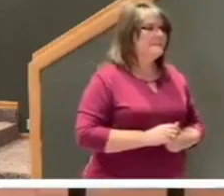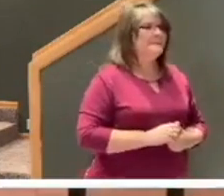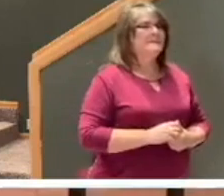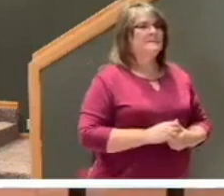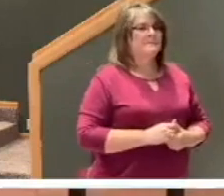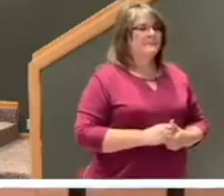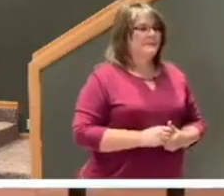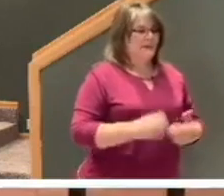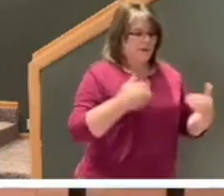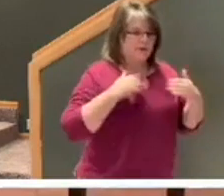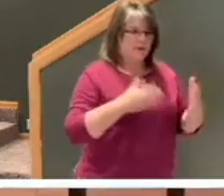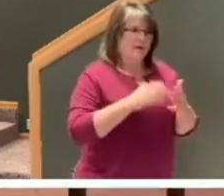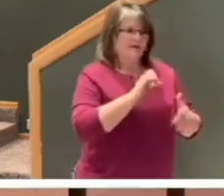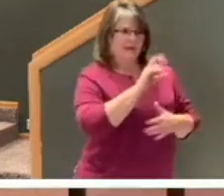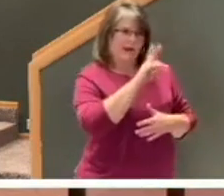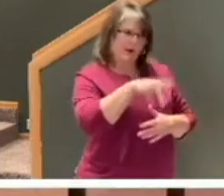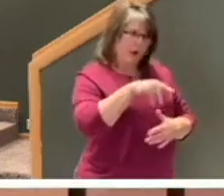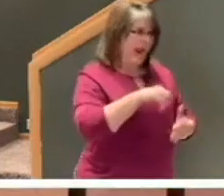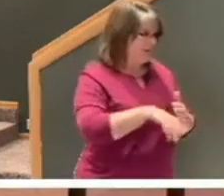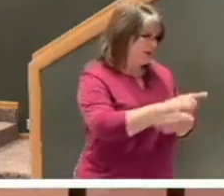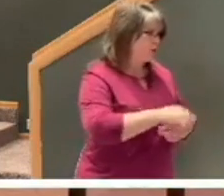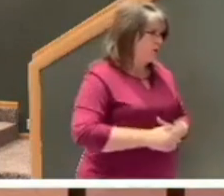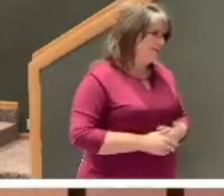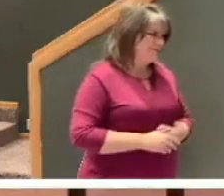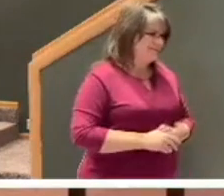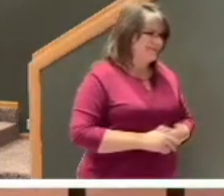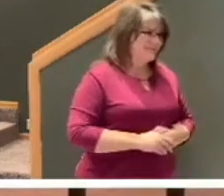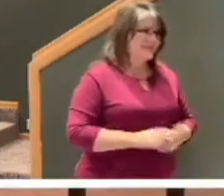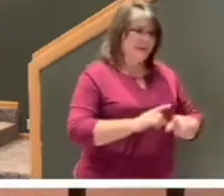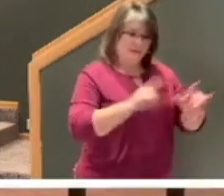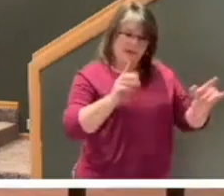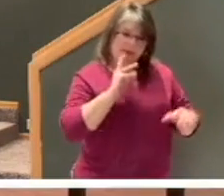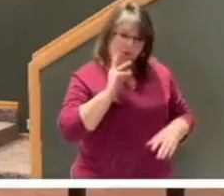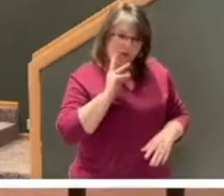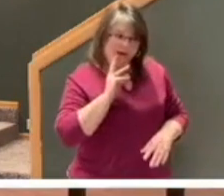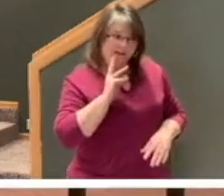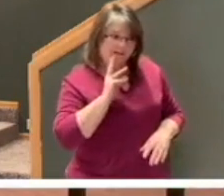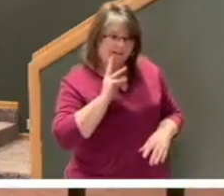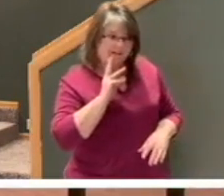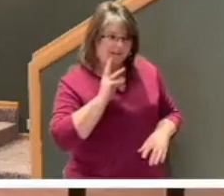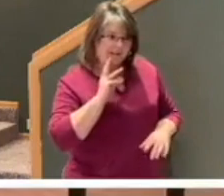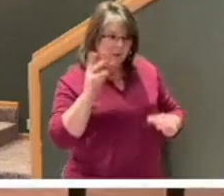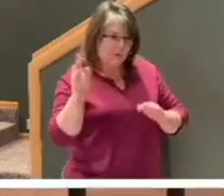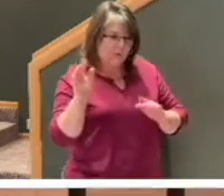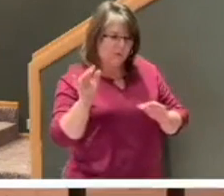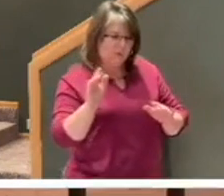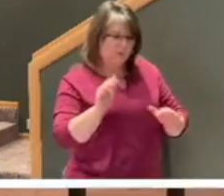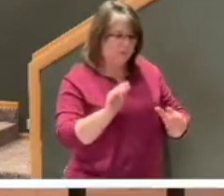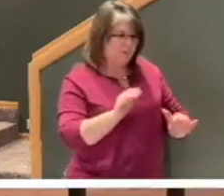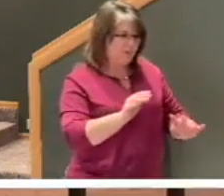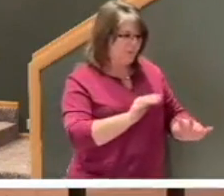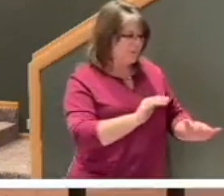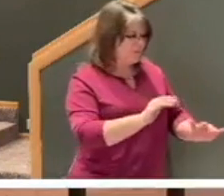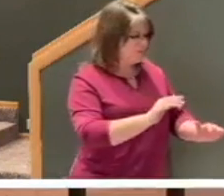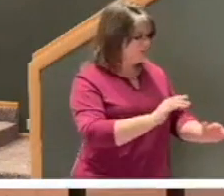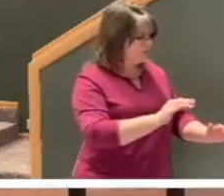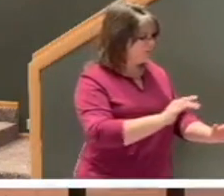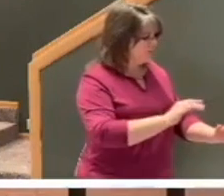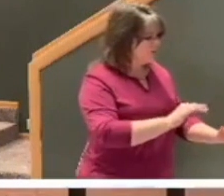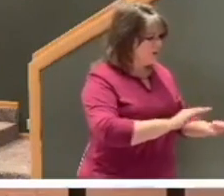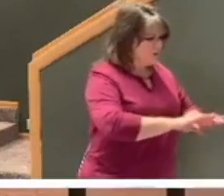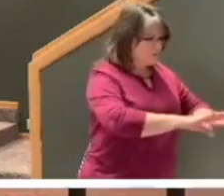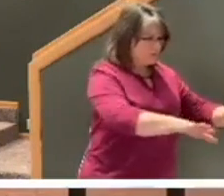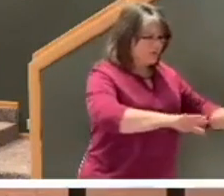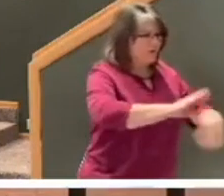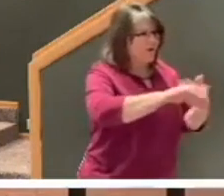You got a lot of crap inside of you, but that water, it's flowing. It's flowing. It's pushing out all